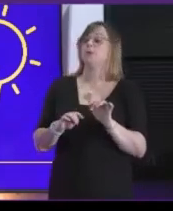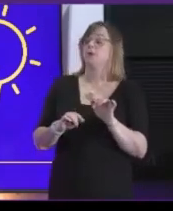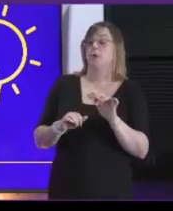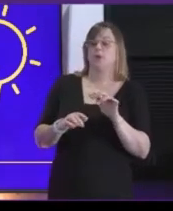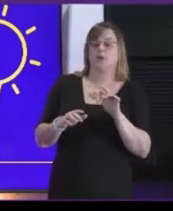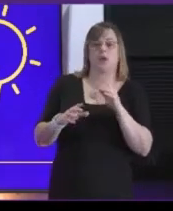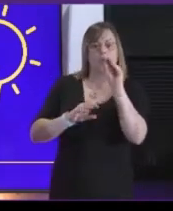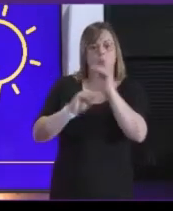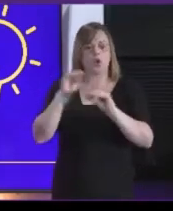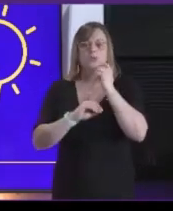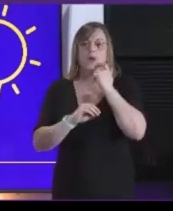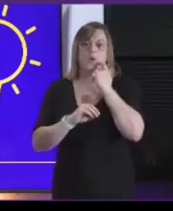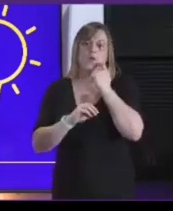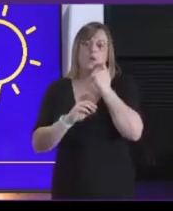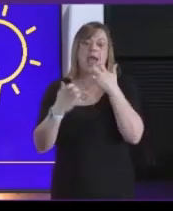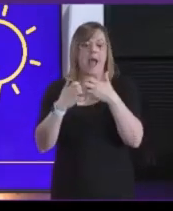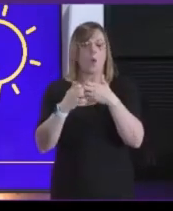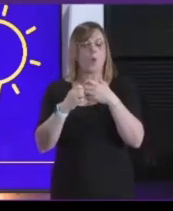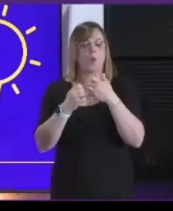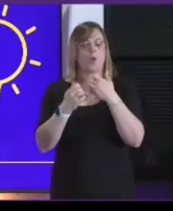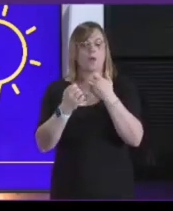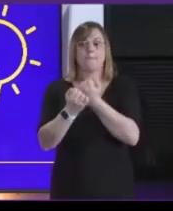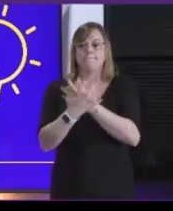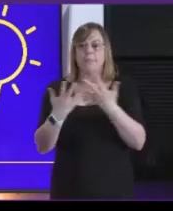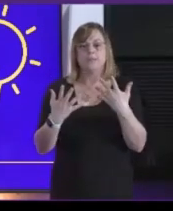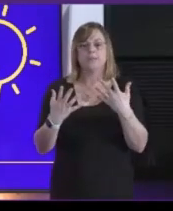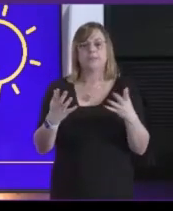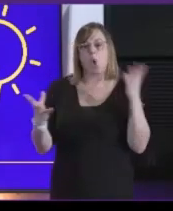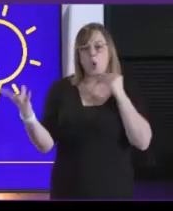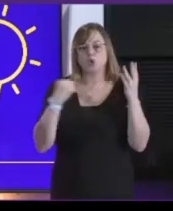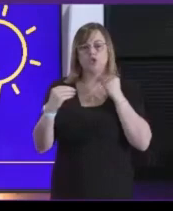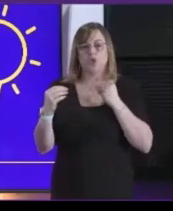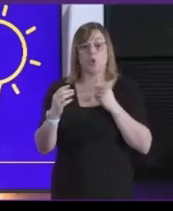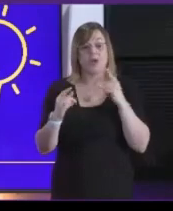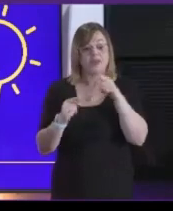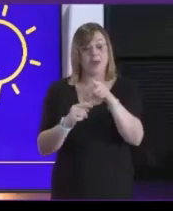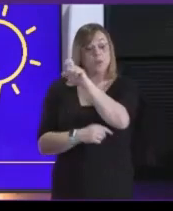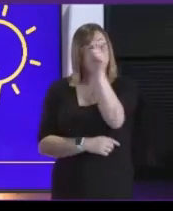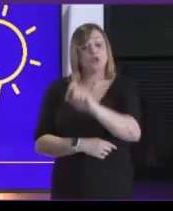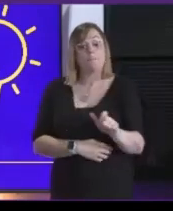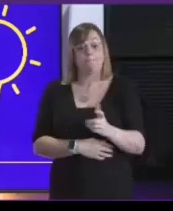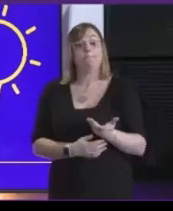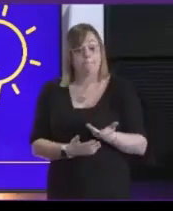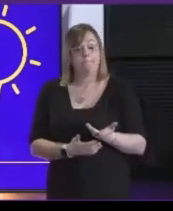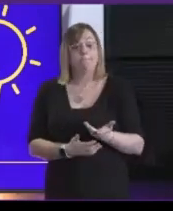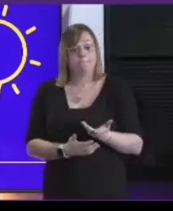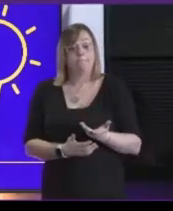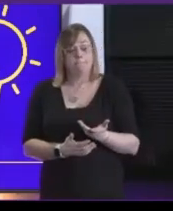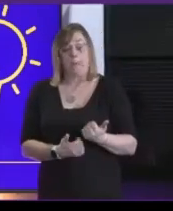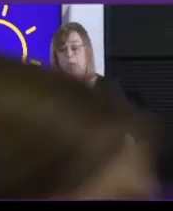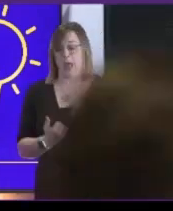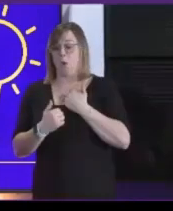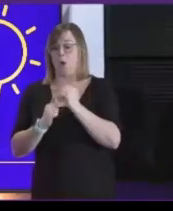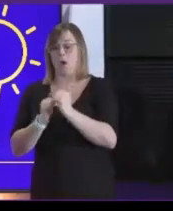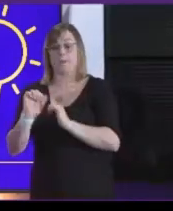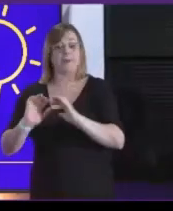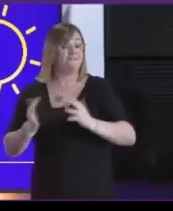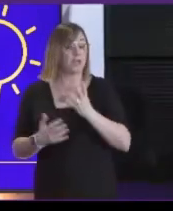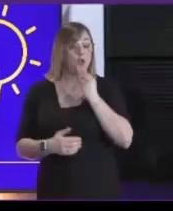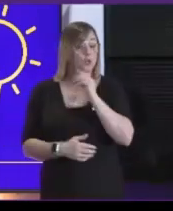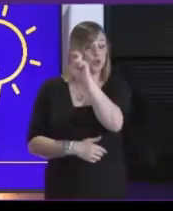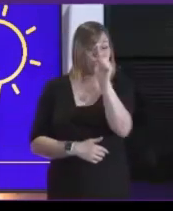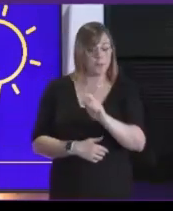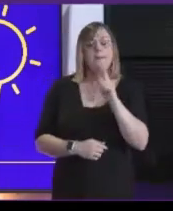to do multi audio inputs, and that was Zoom. And our company didn't use Zoom, but